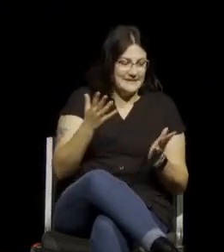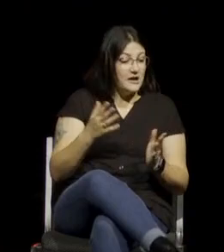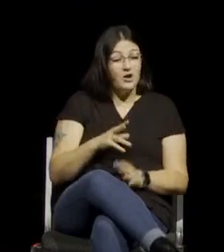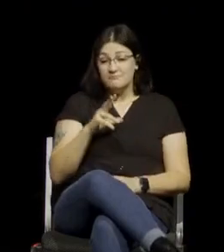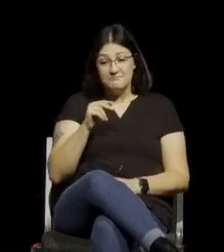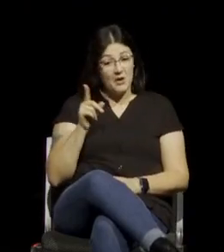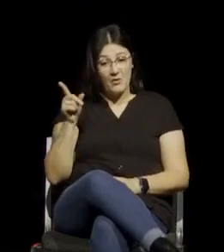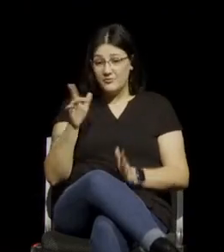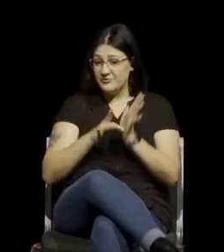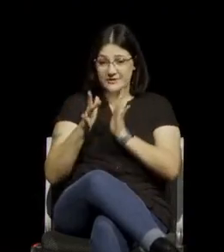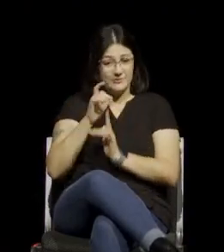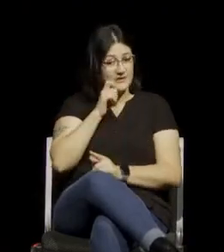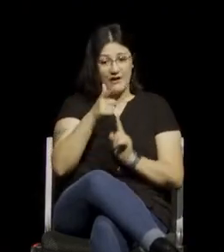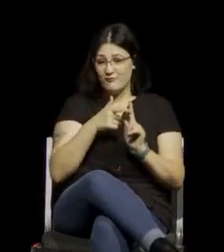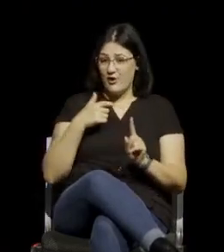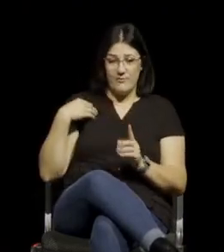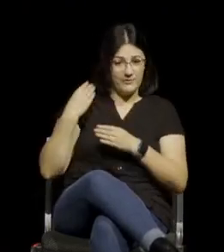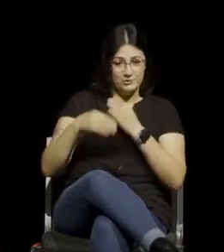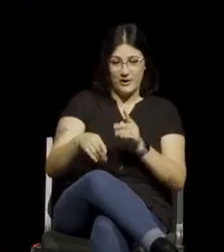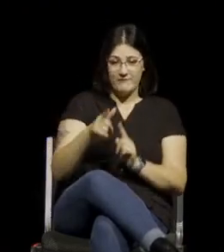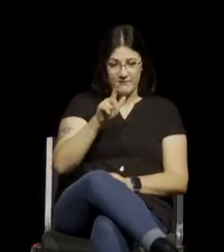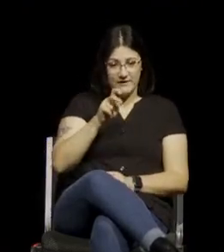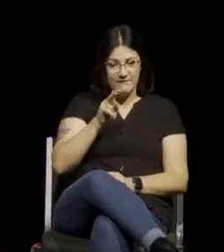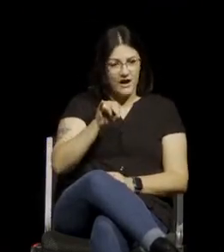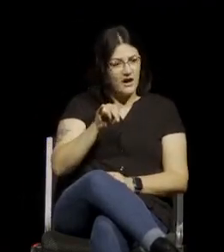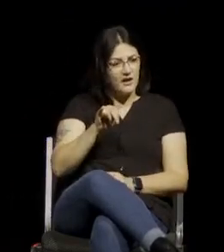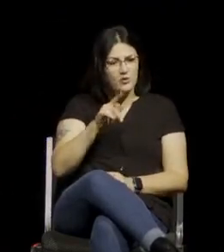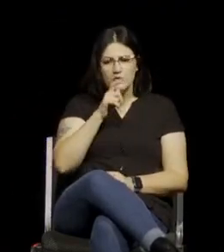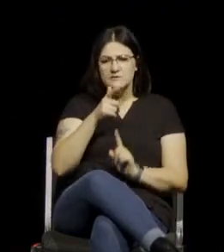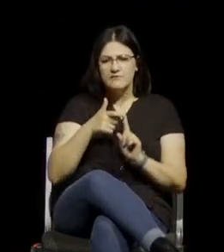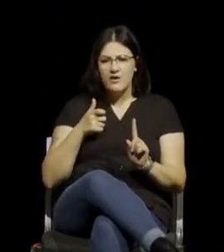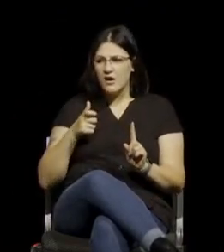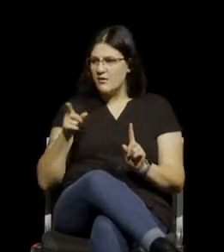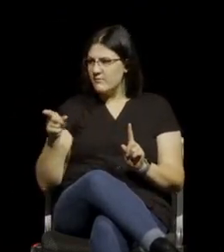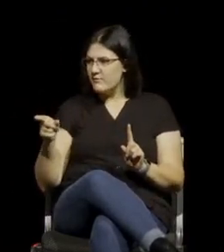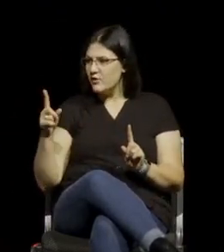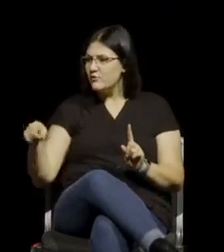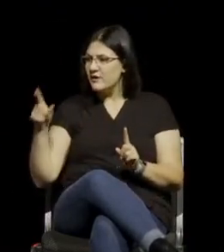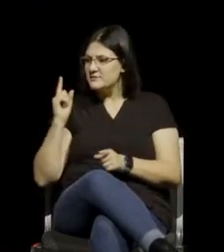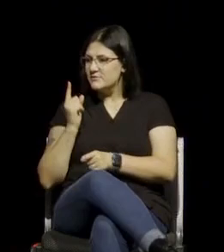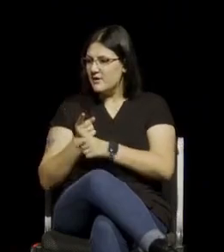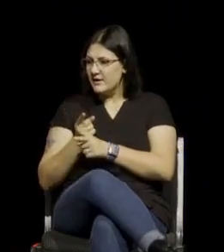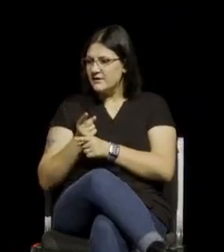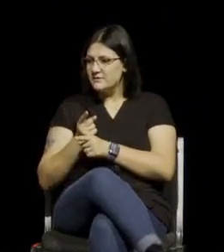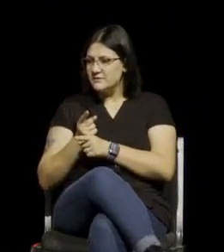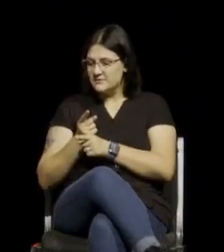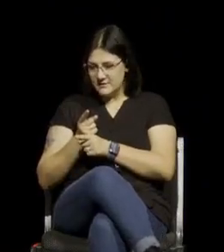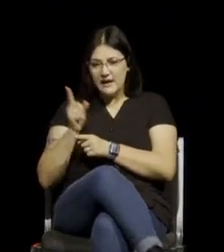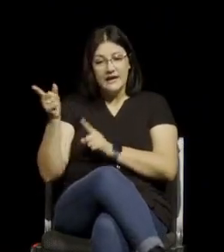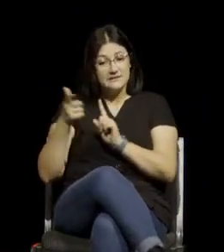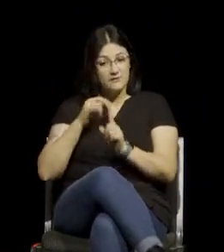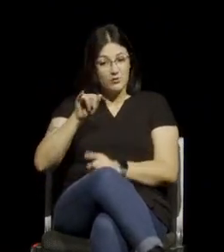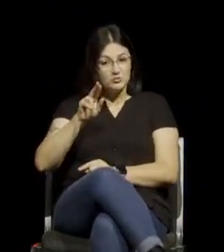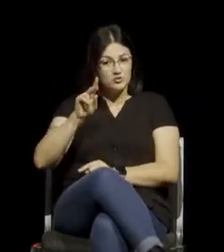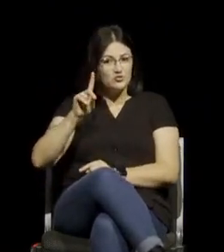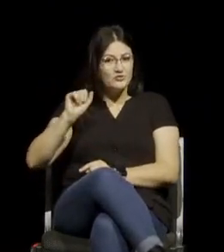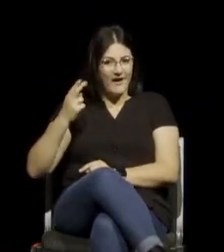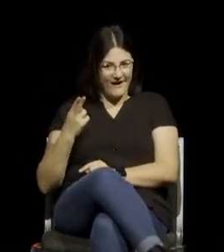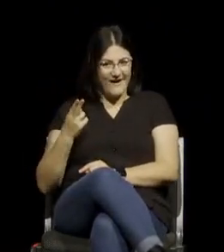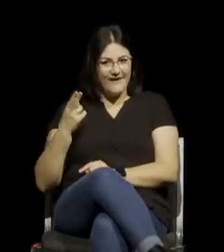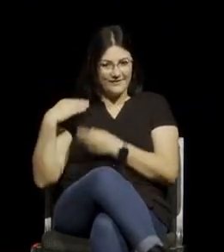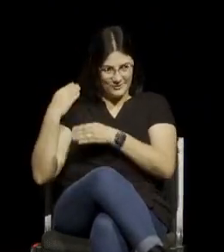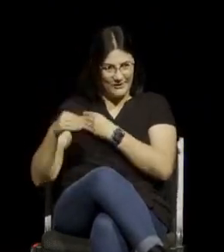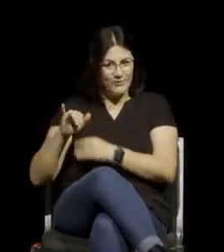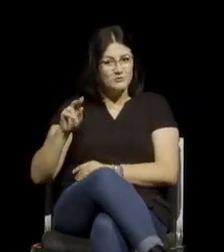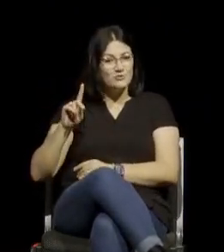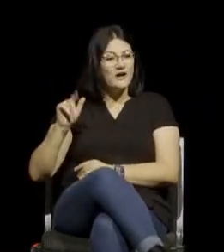No, he wasn't from the tribe of Levi. What tribe was he from? All right, you guys are sharp. We should switch places right now. You already know more. I had to learn